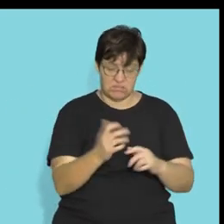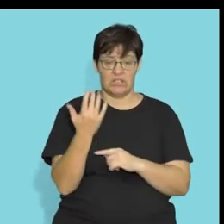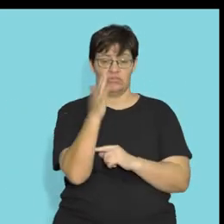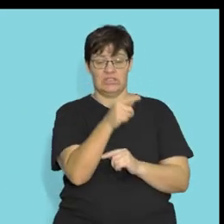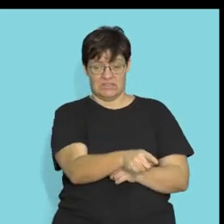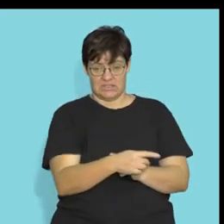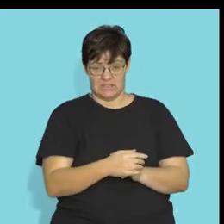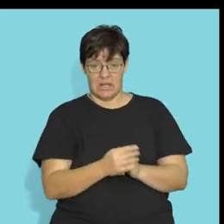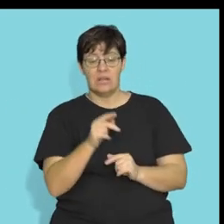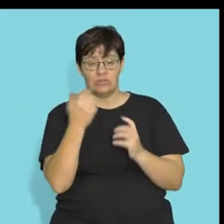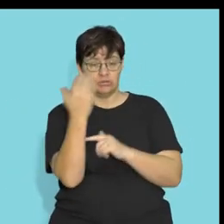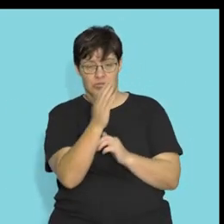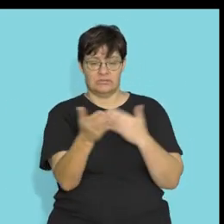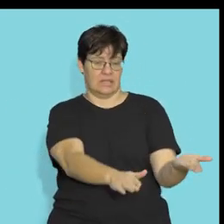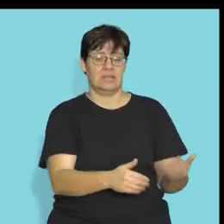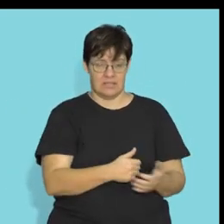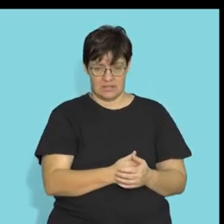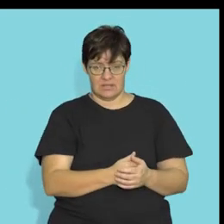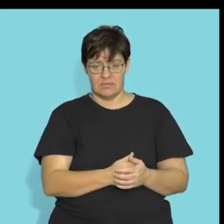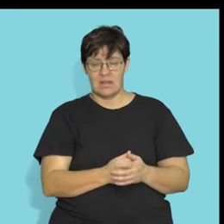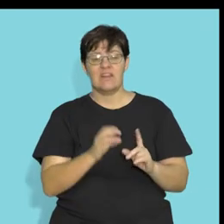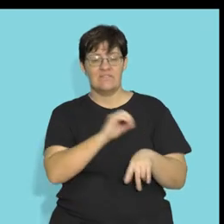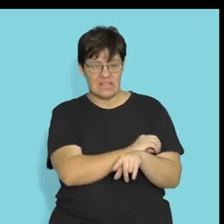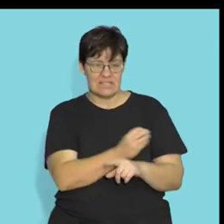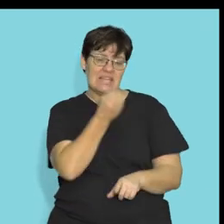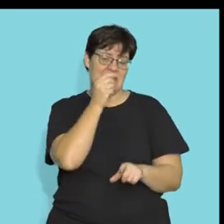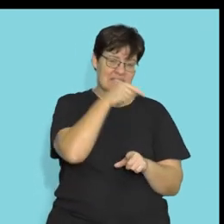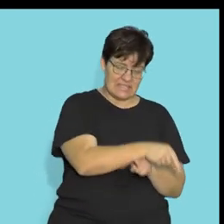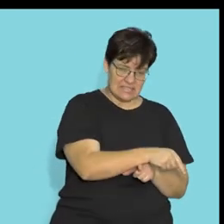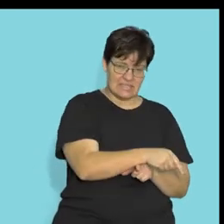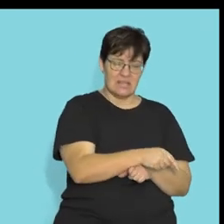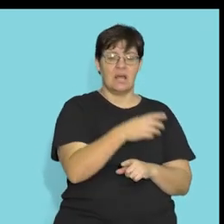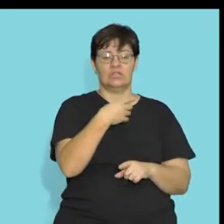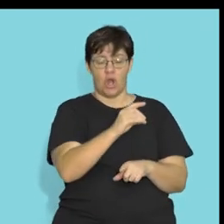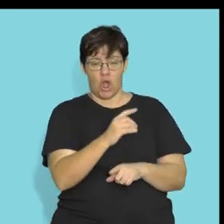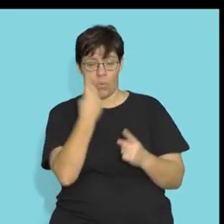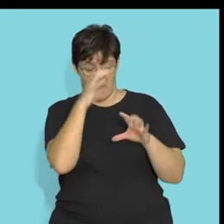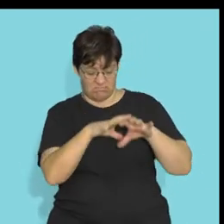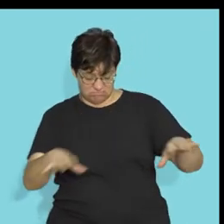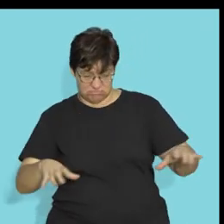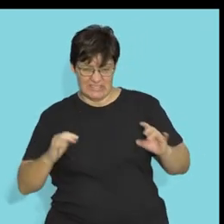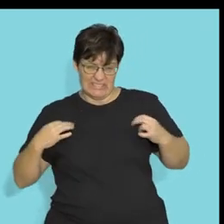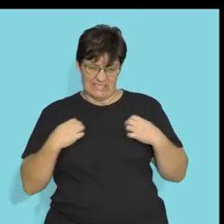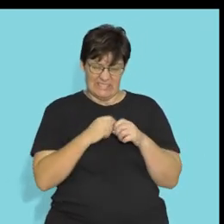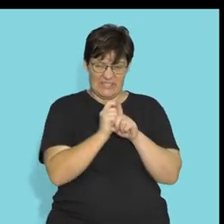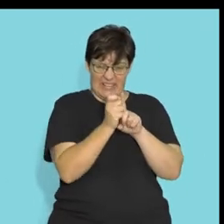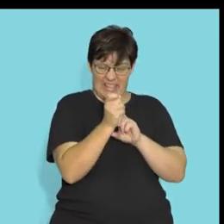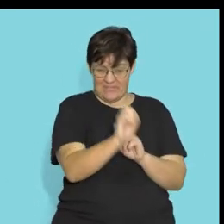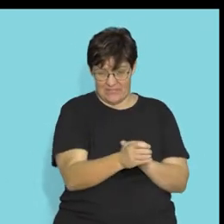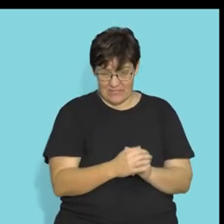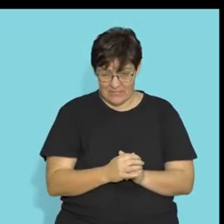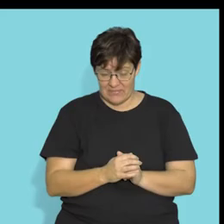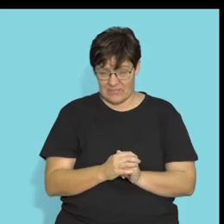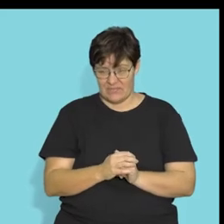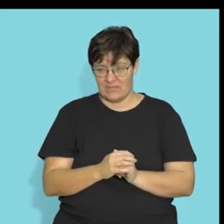tree, which in turn may have fleas that in turn feed off a single dog on a host. So again, we find